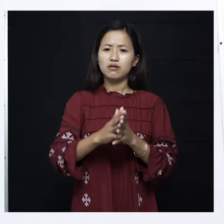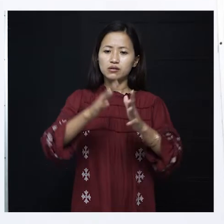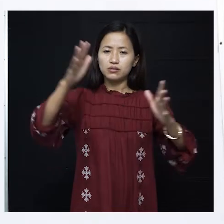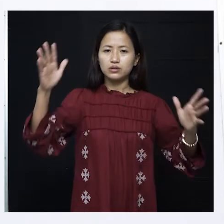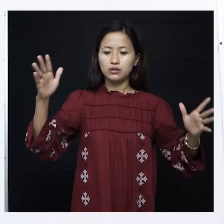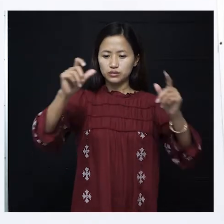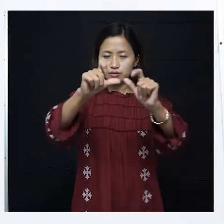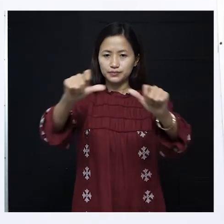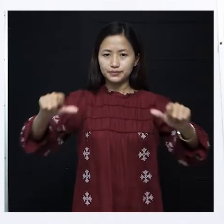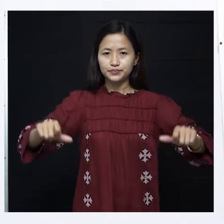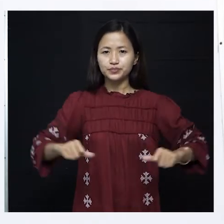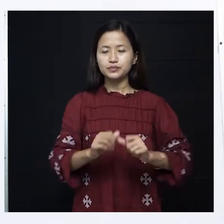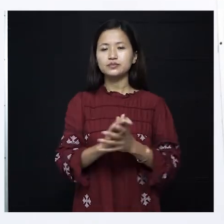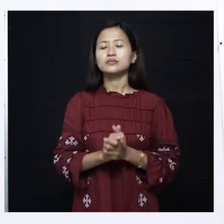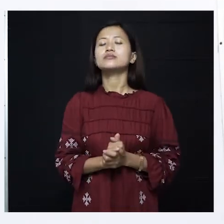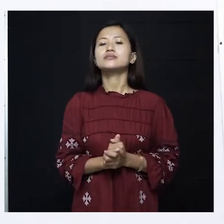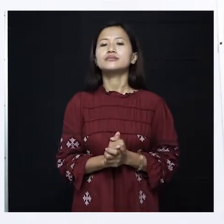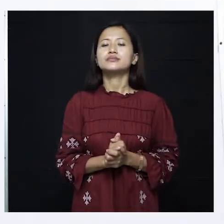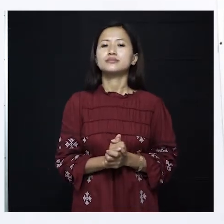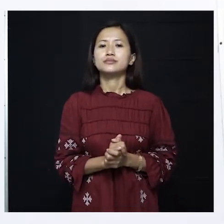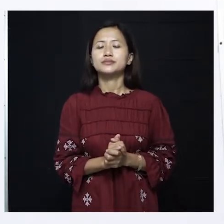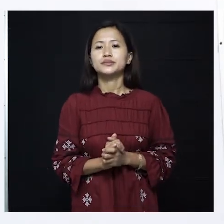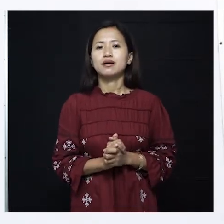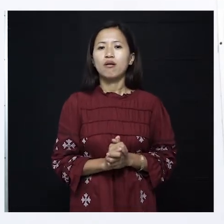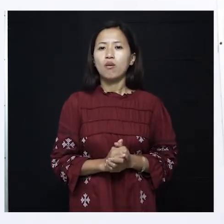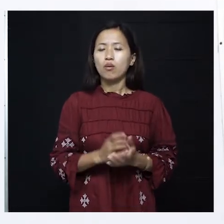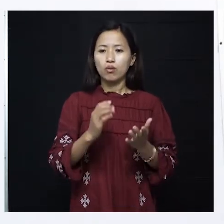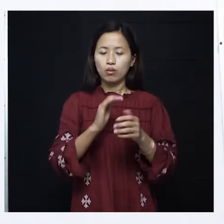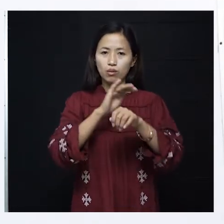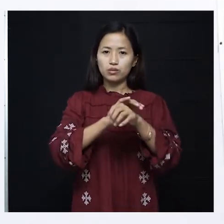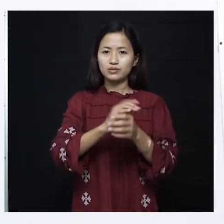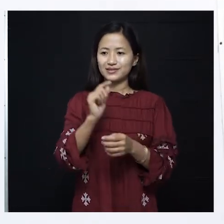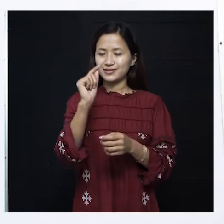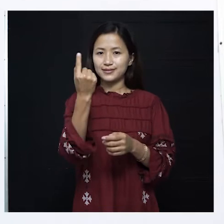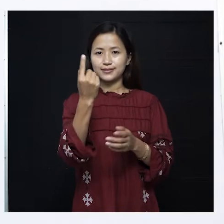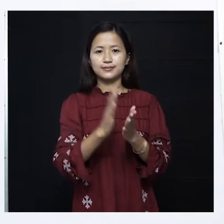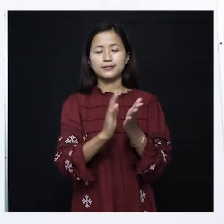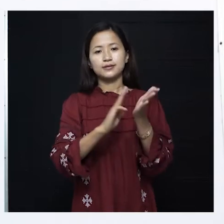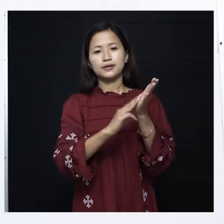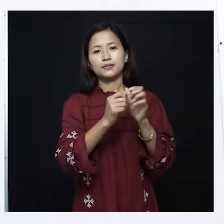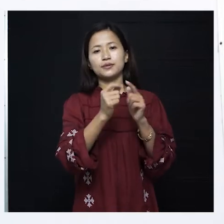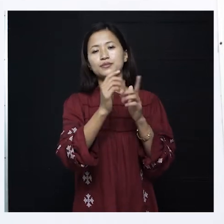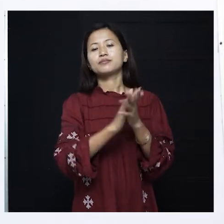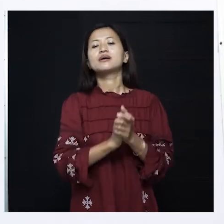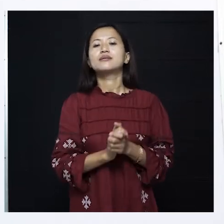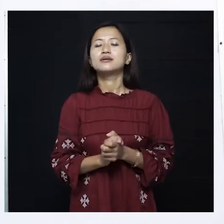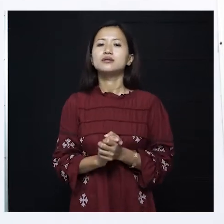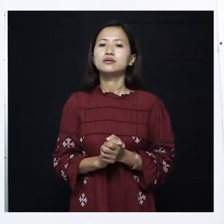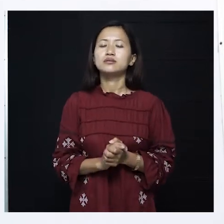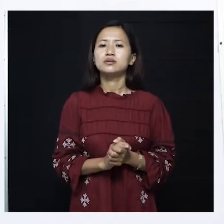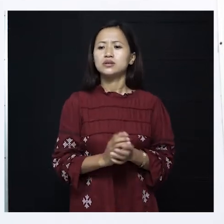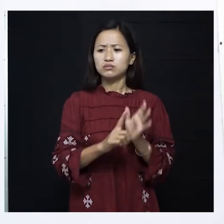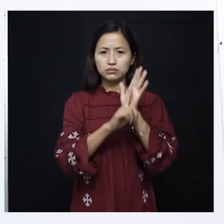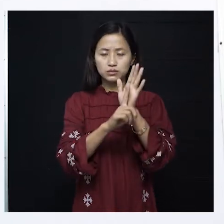areas. Got it? It shows very large areas on a single map, okay? It shows very